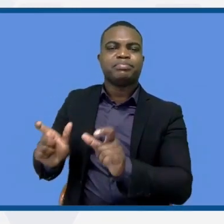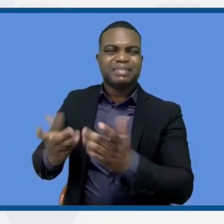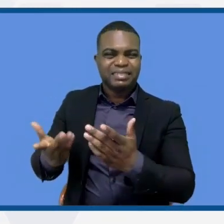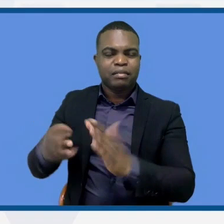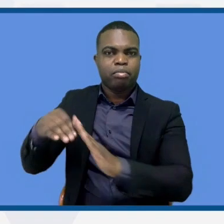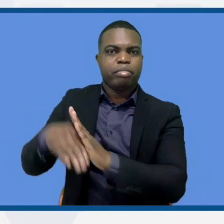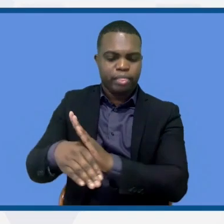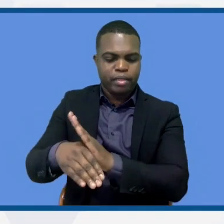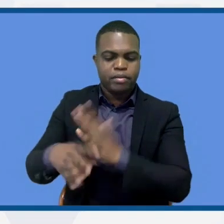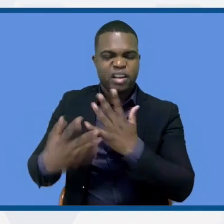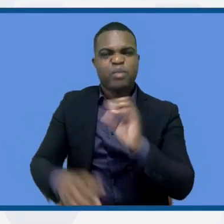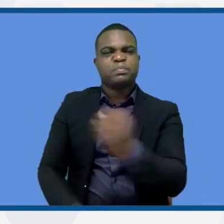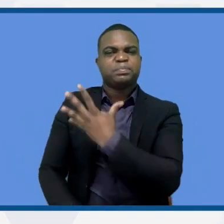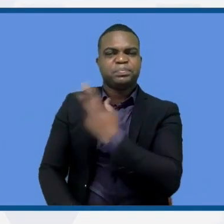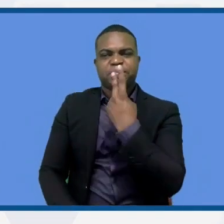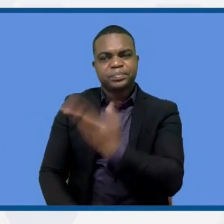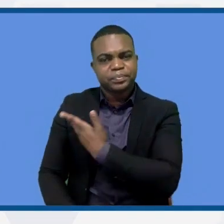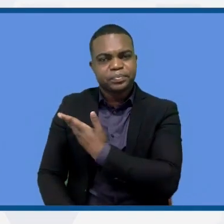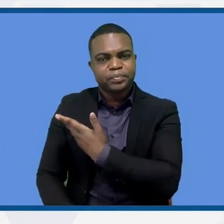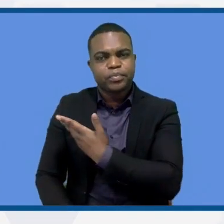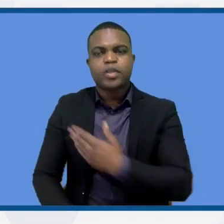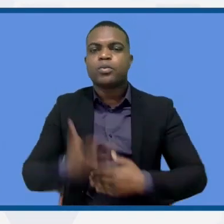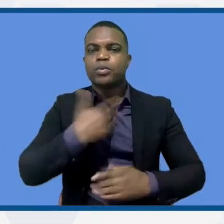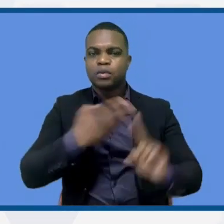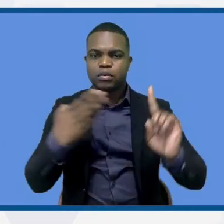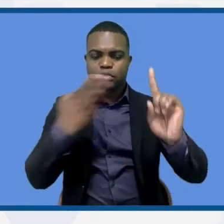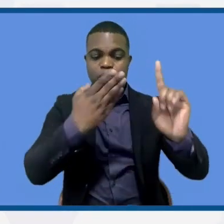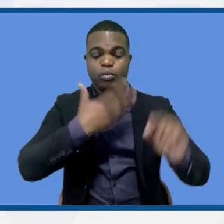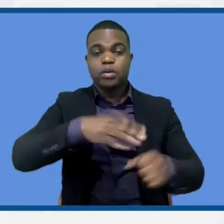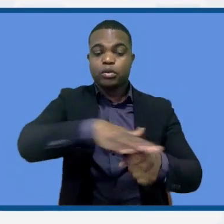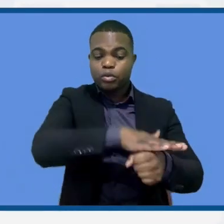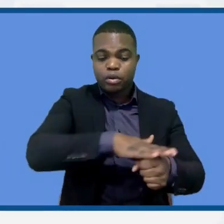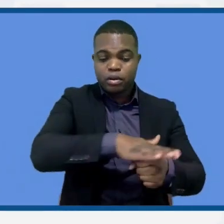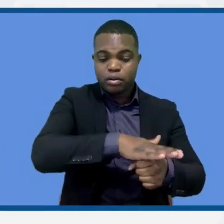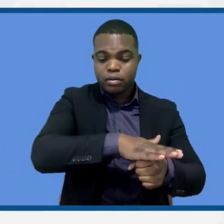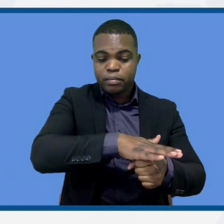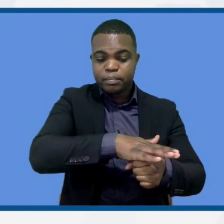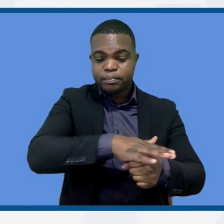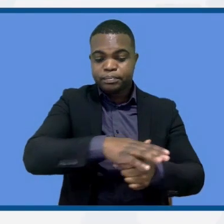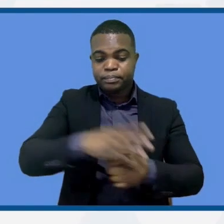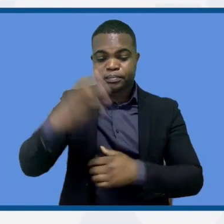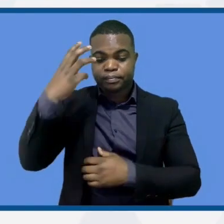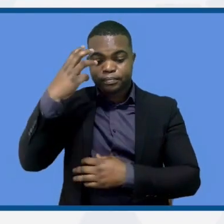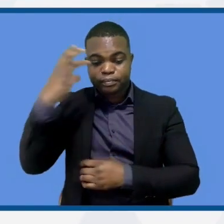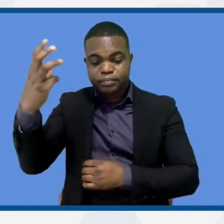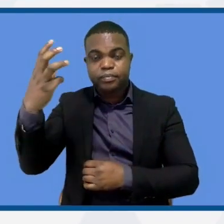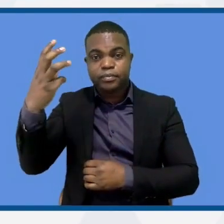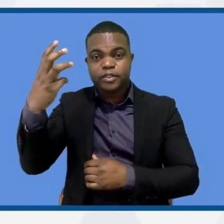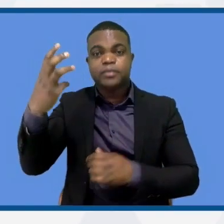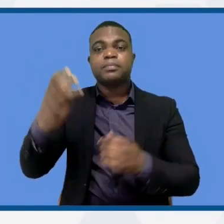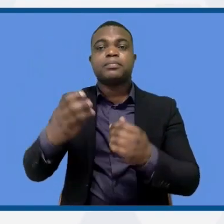report which talked about the importance of climate change in infrastructure. We worked